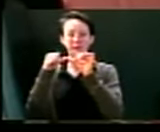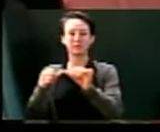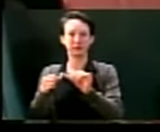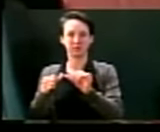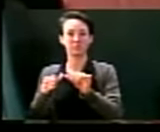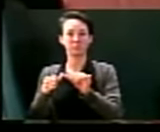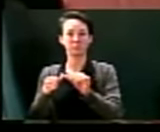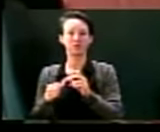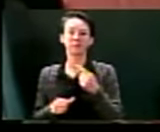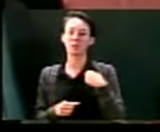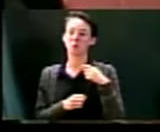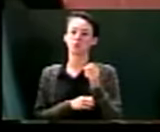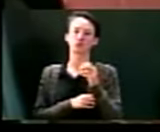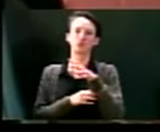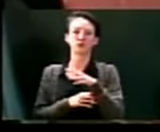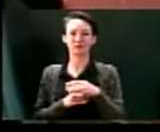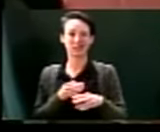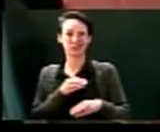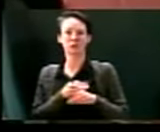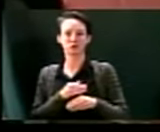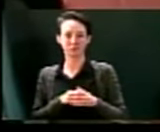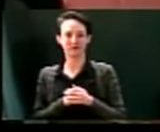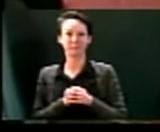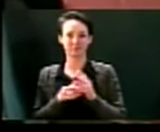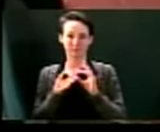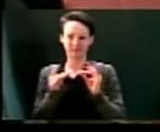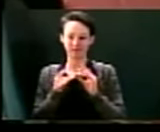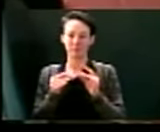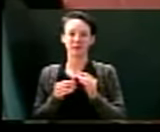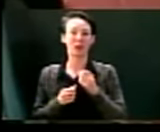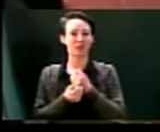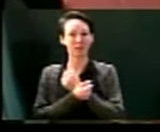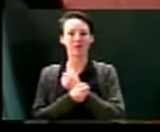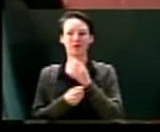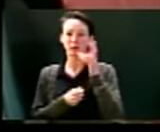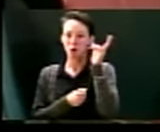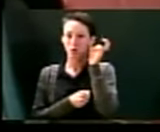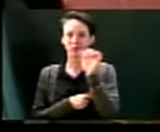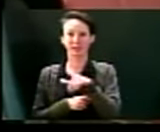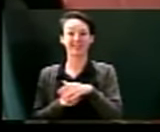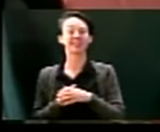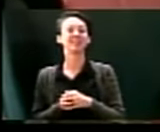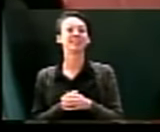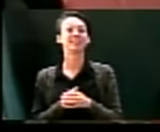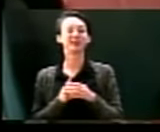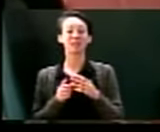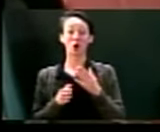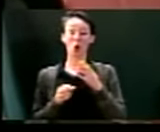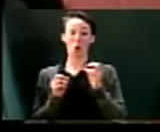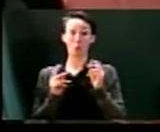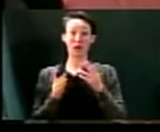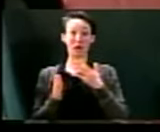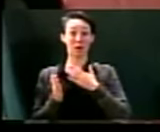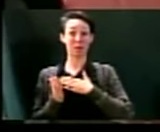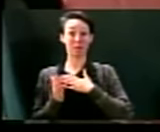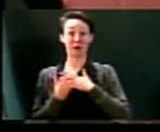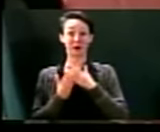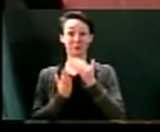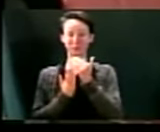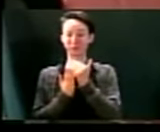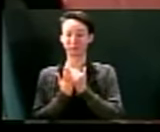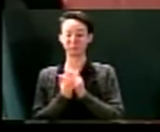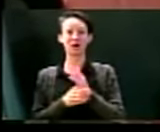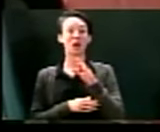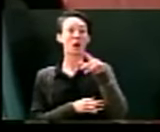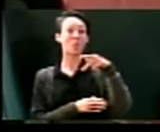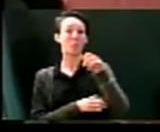as extra credit tonight, because I love hearing great things going on in school systems. Okay, let me get to my script now. Ms. Paula Franklin of West